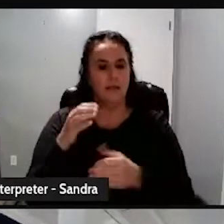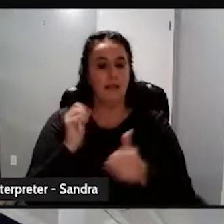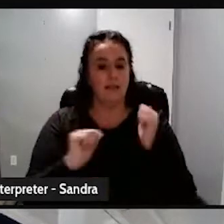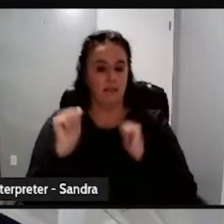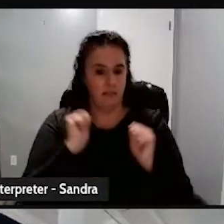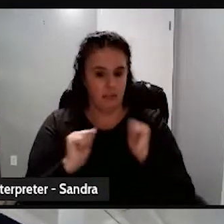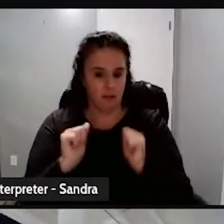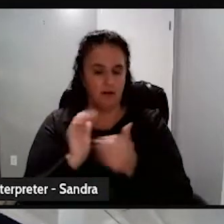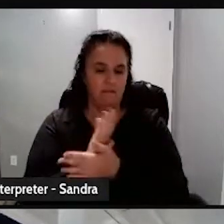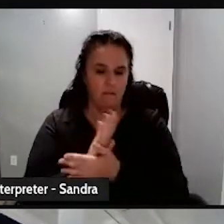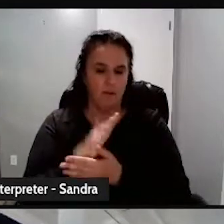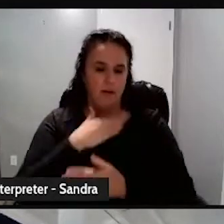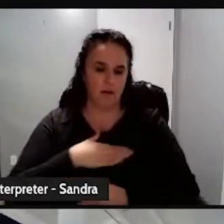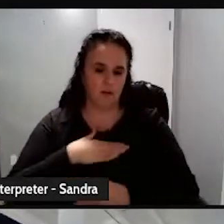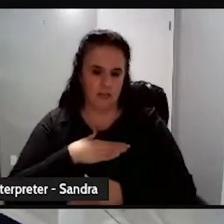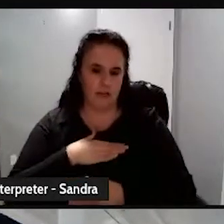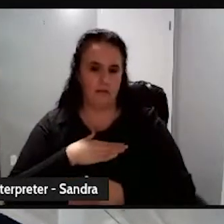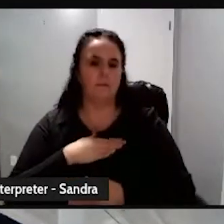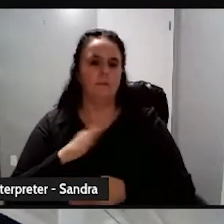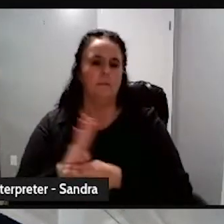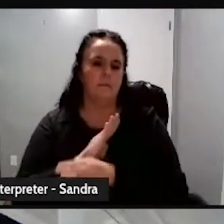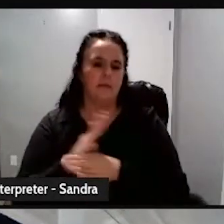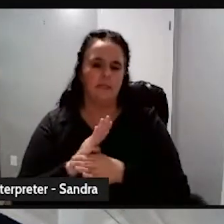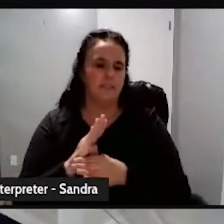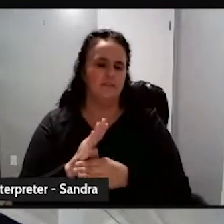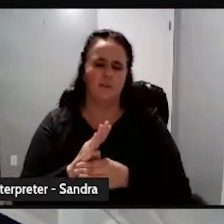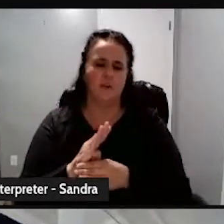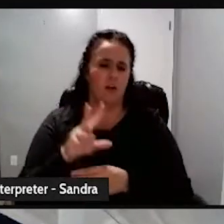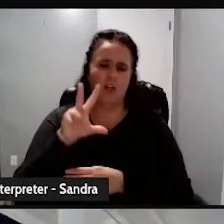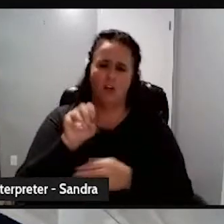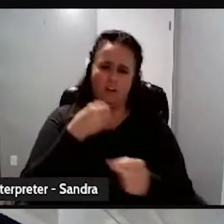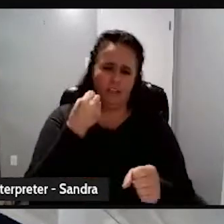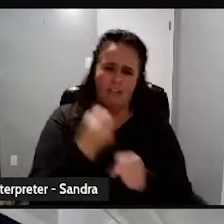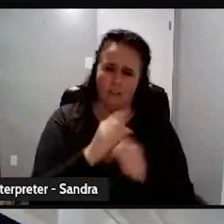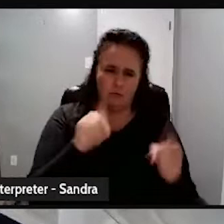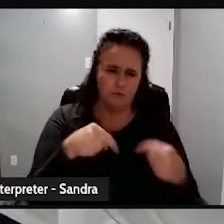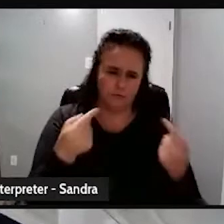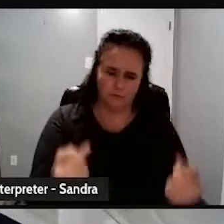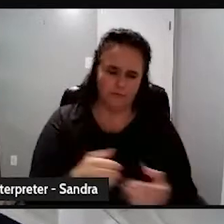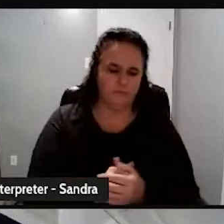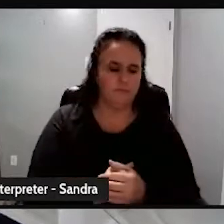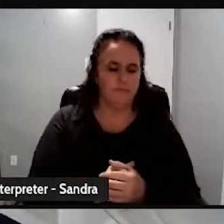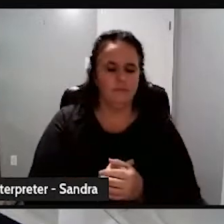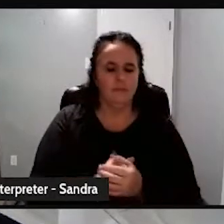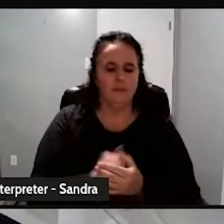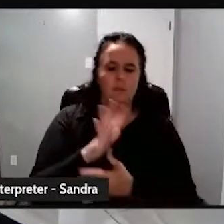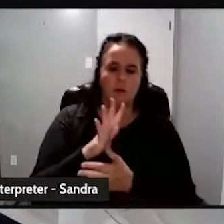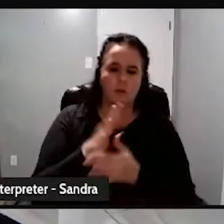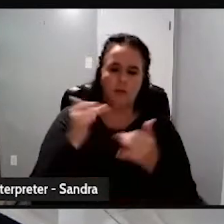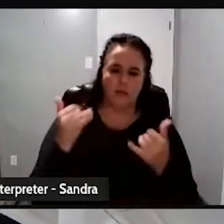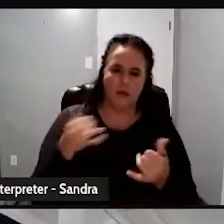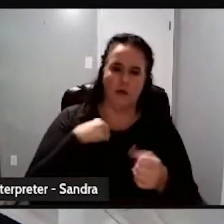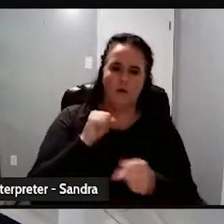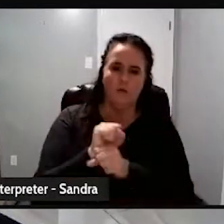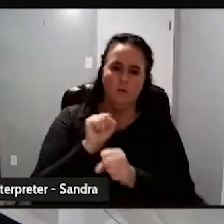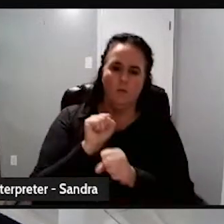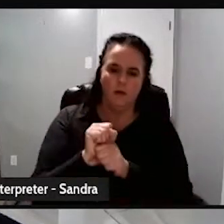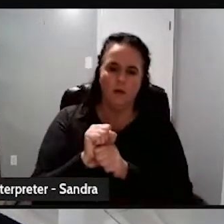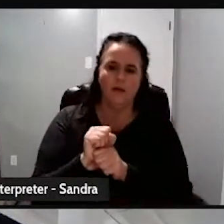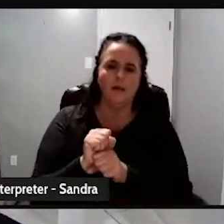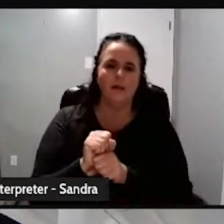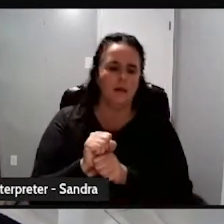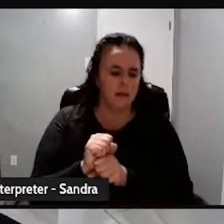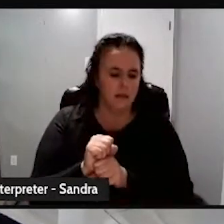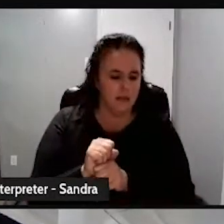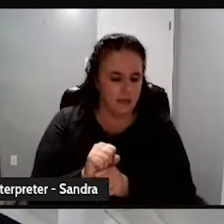and entertainment industries for 3 decades. And primarily now I work as a scenic artist, which